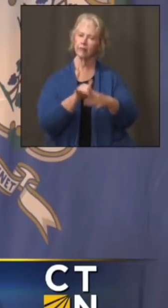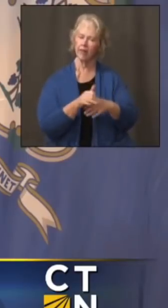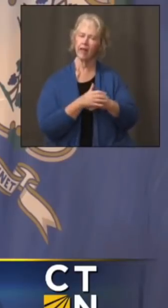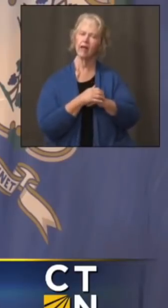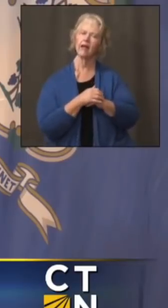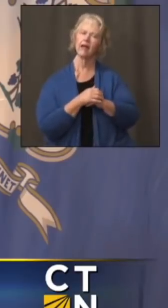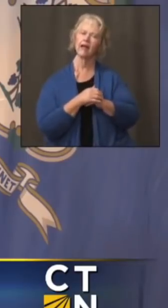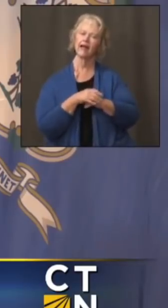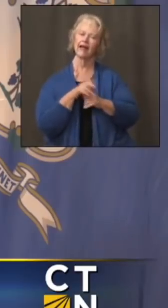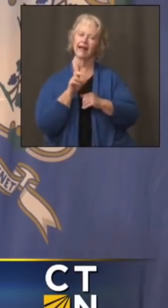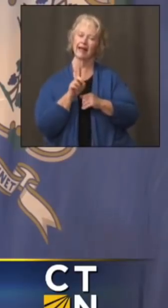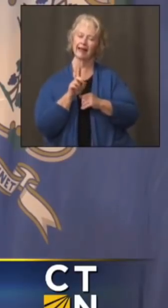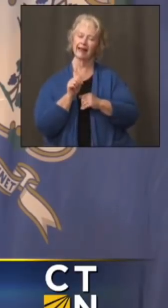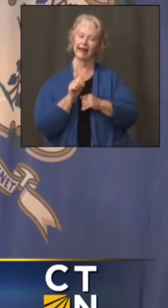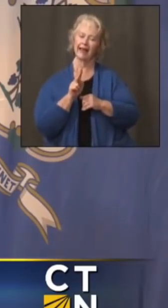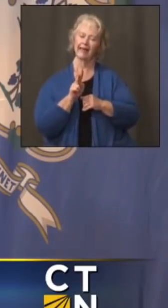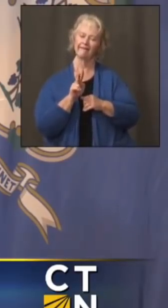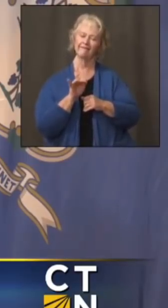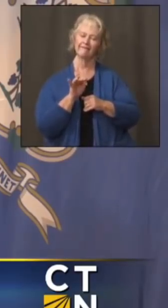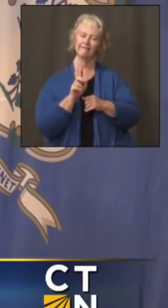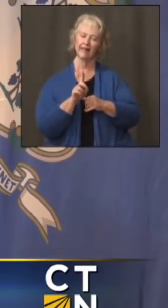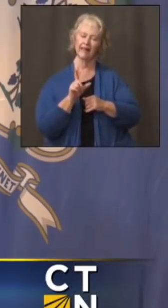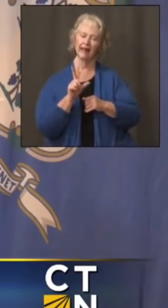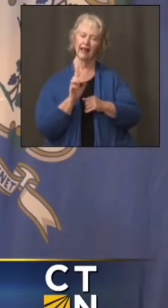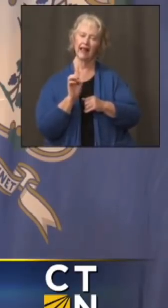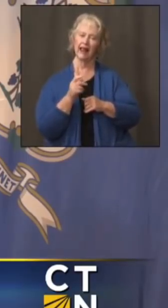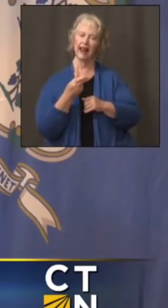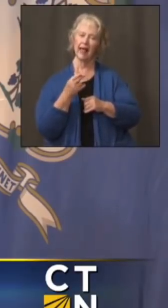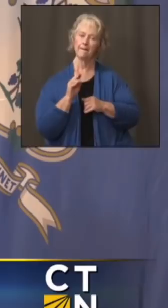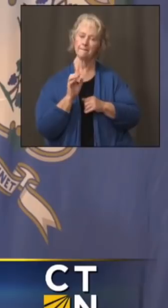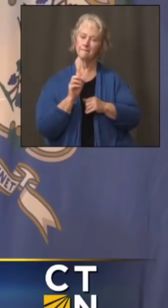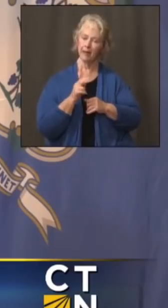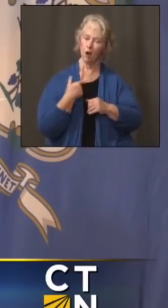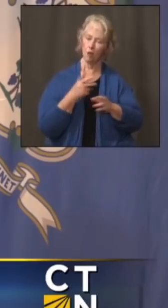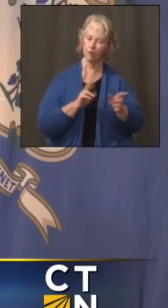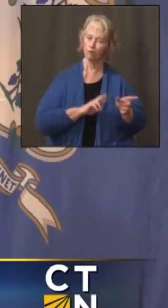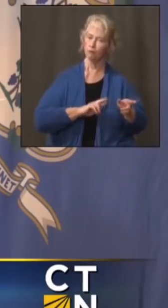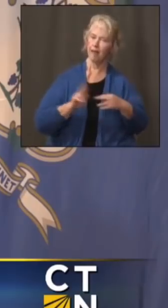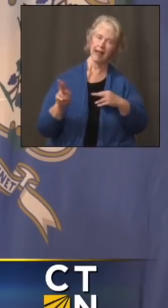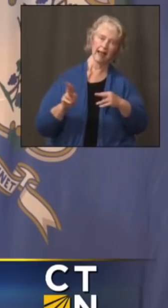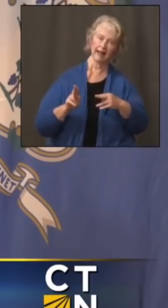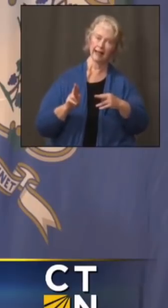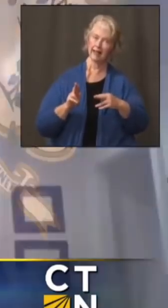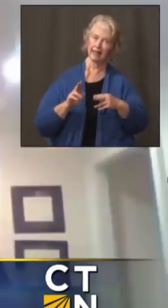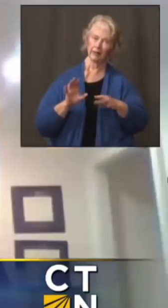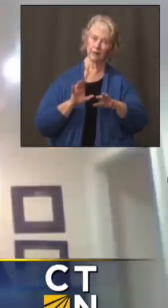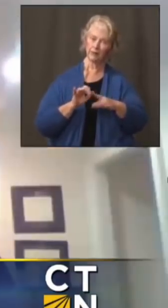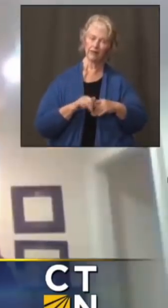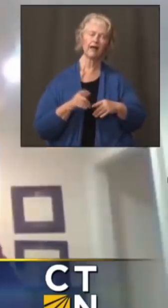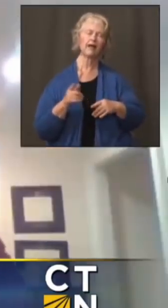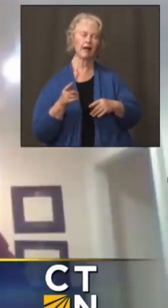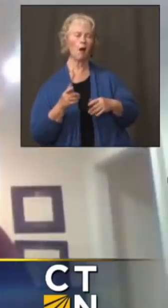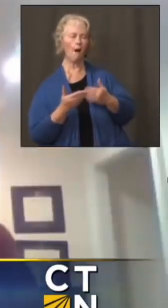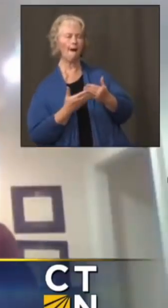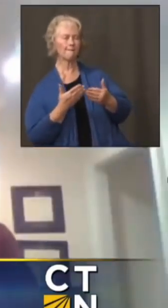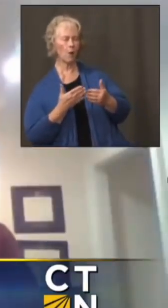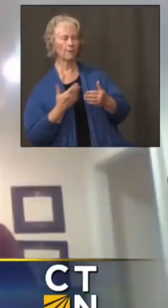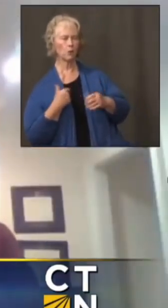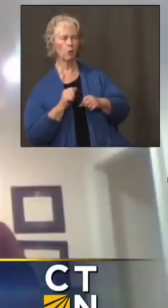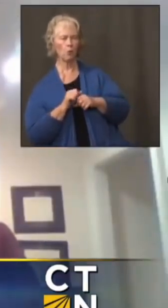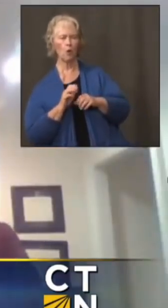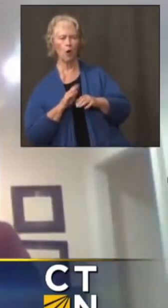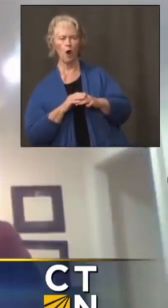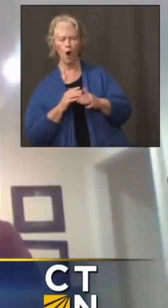But we got David Lamont, are we ready to roll out our loan program? Almost, Governor. So yeah, we are working on